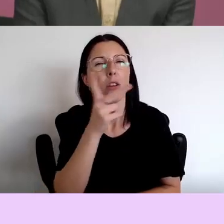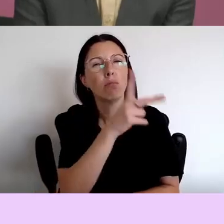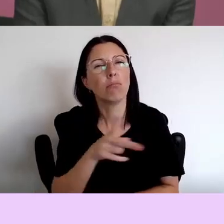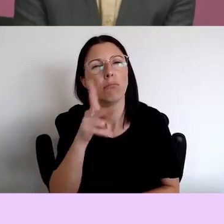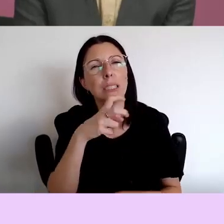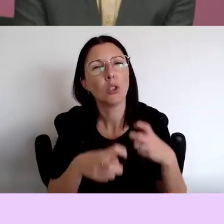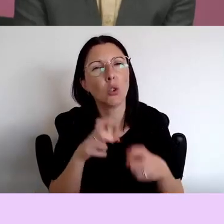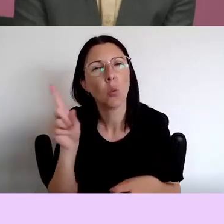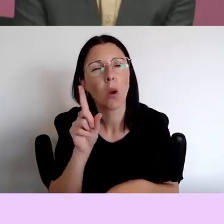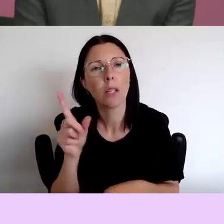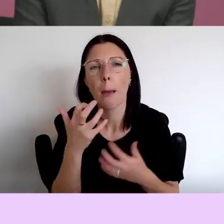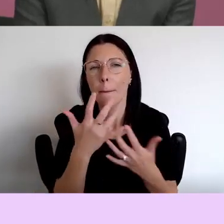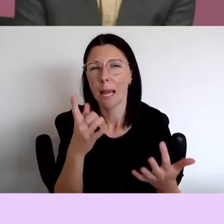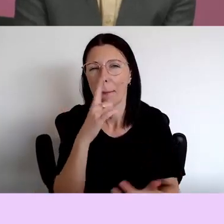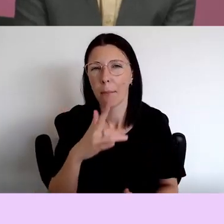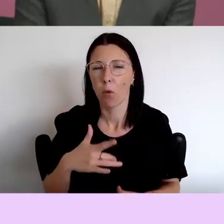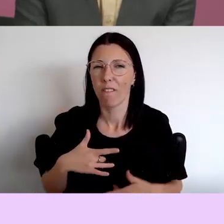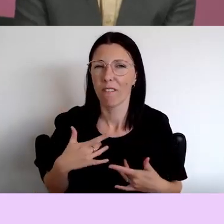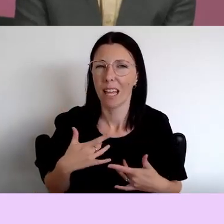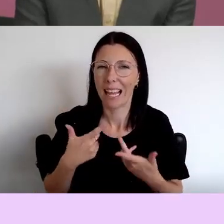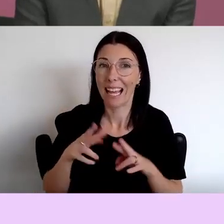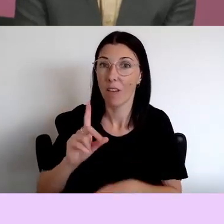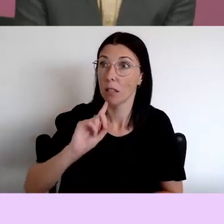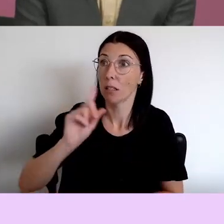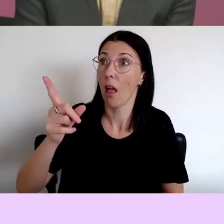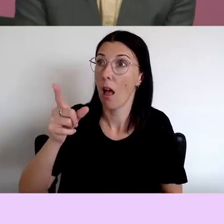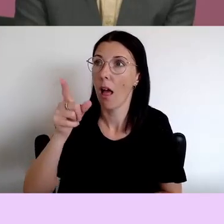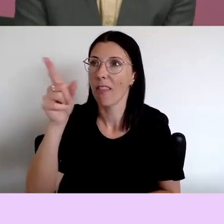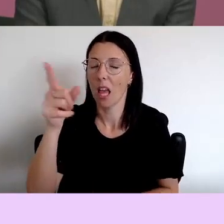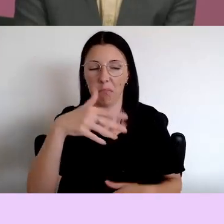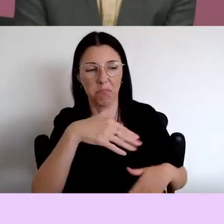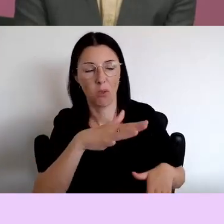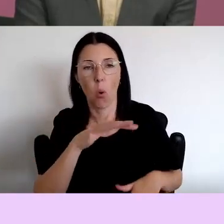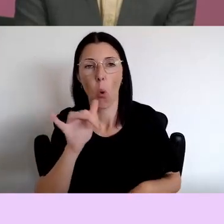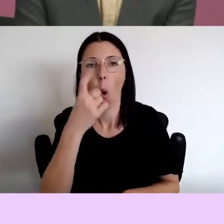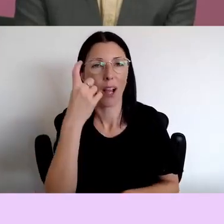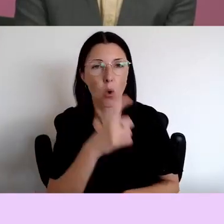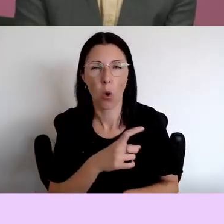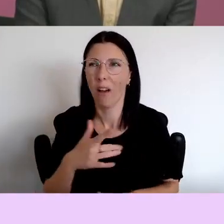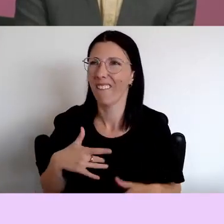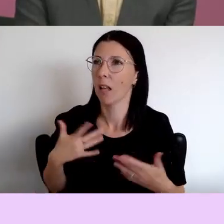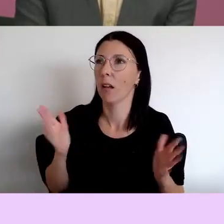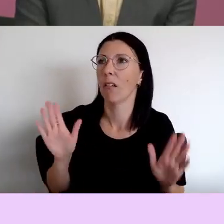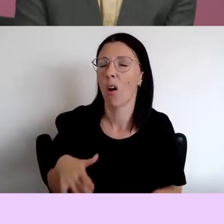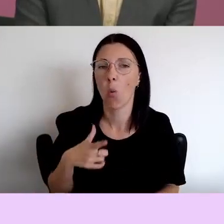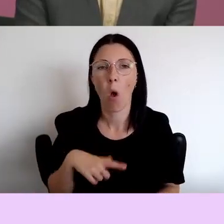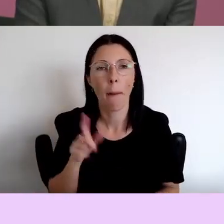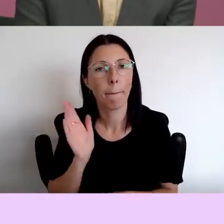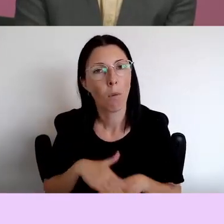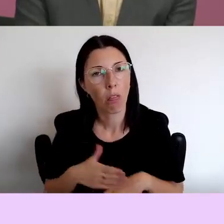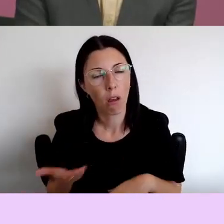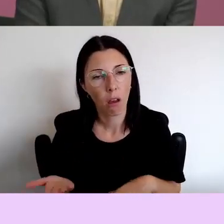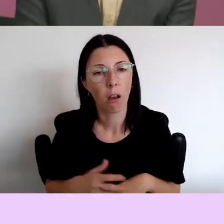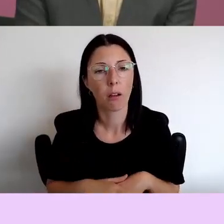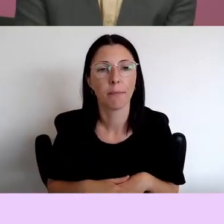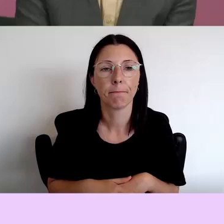Many feel discouraged where their concerns are dismissed or ignored. Not all disclosures expect that every allegation